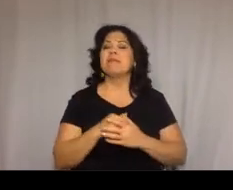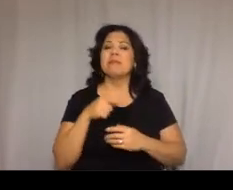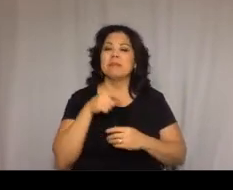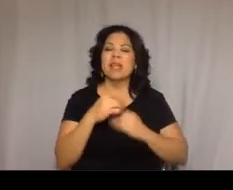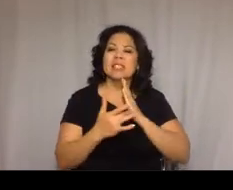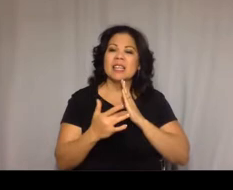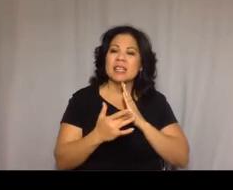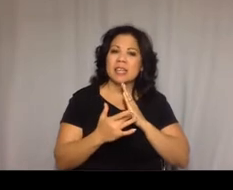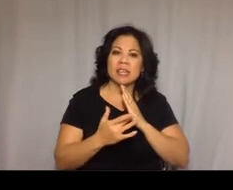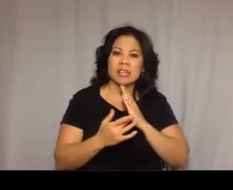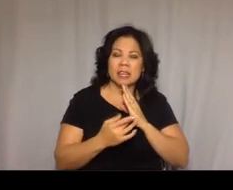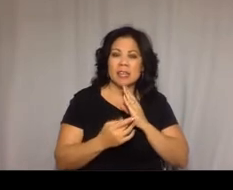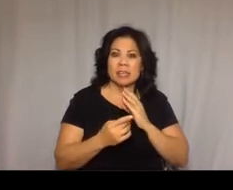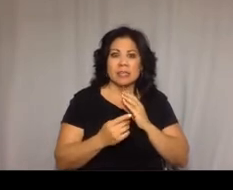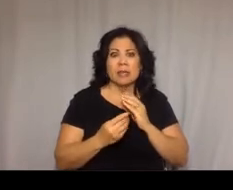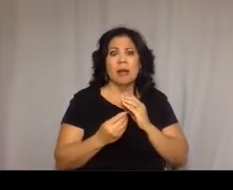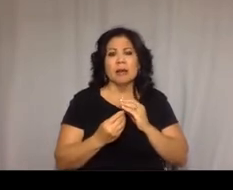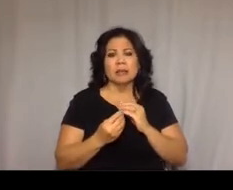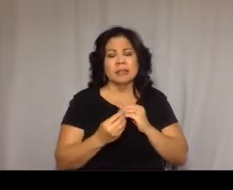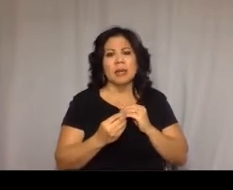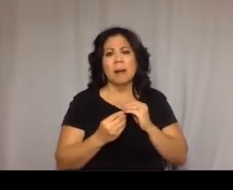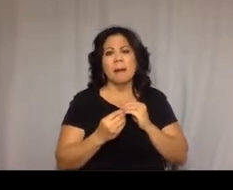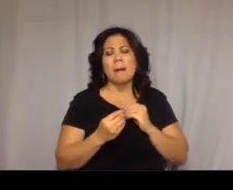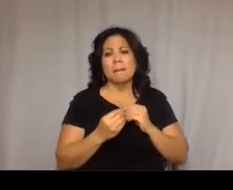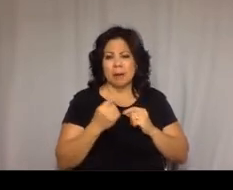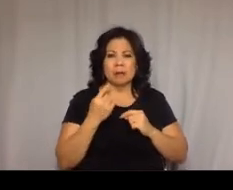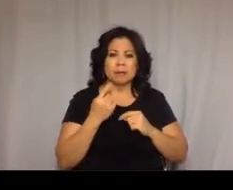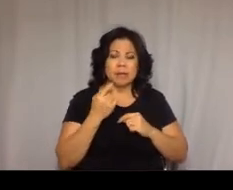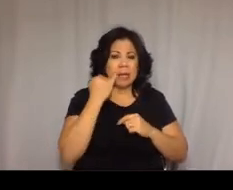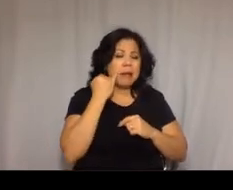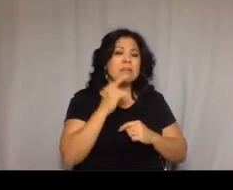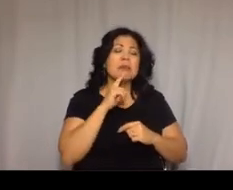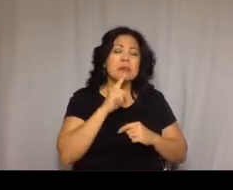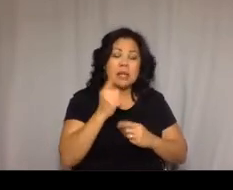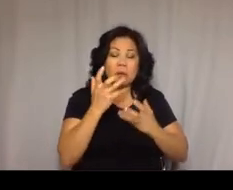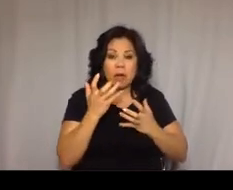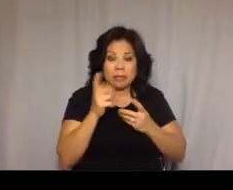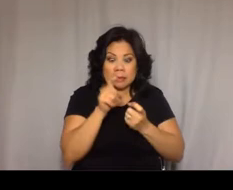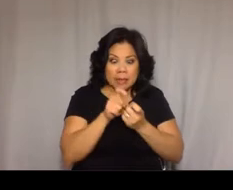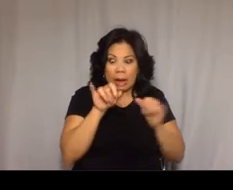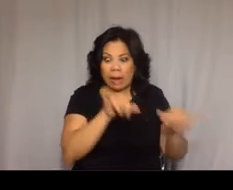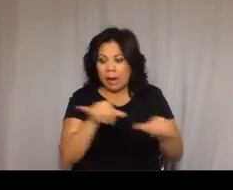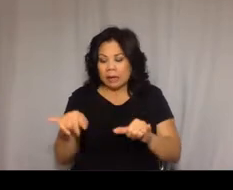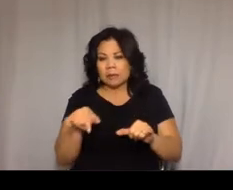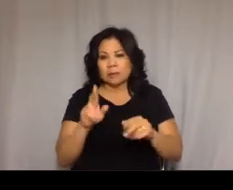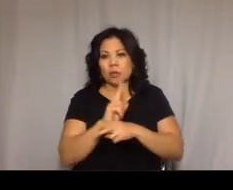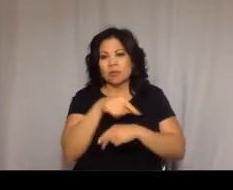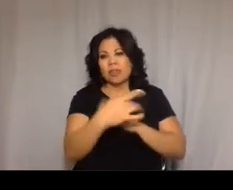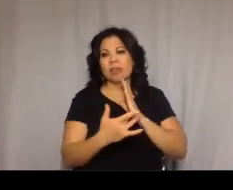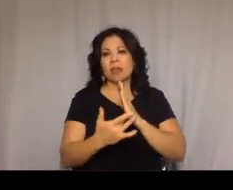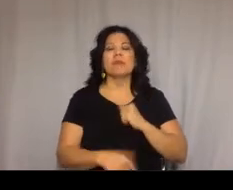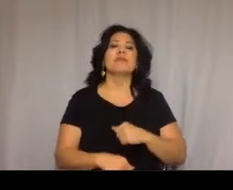who are very, very concerned that both sides be exactly the same. So once you have your